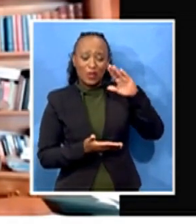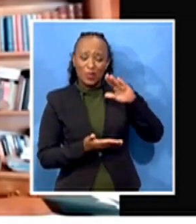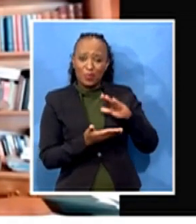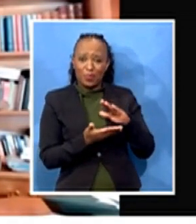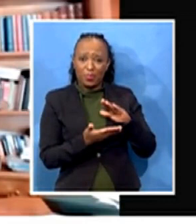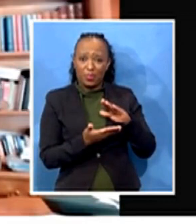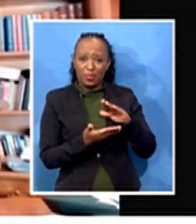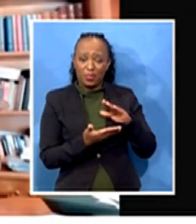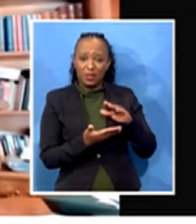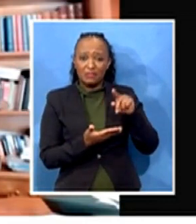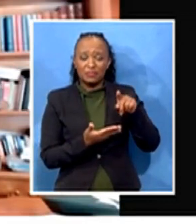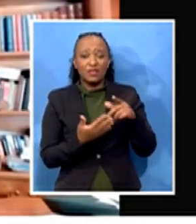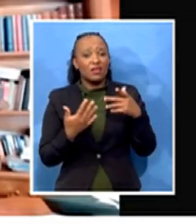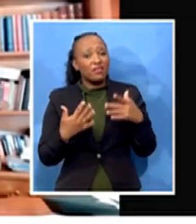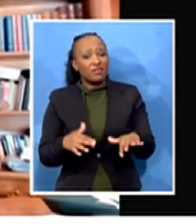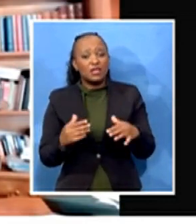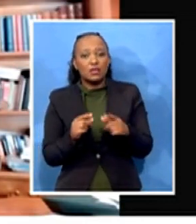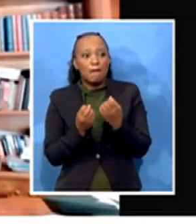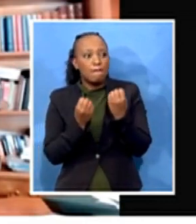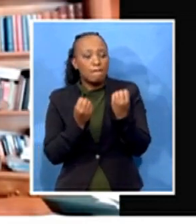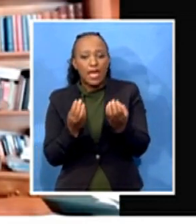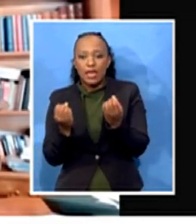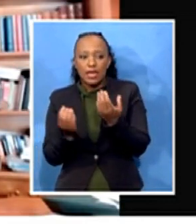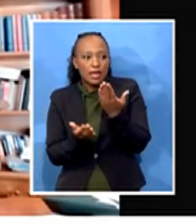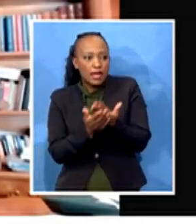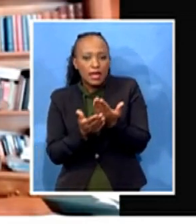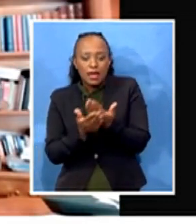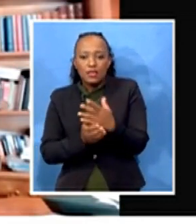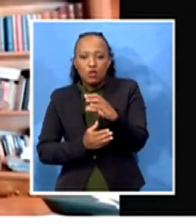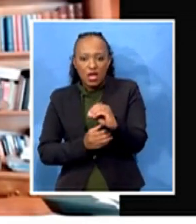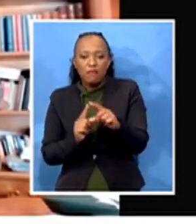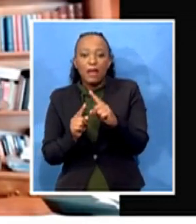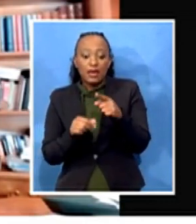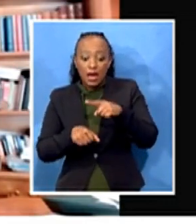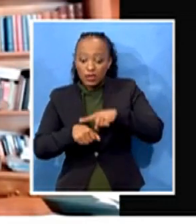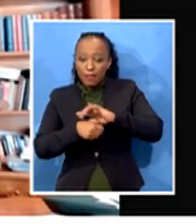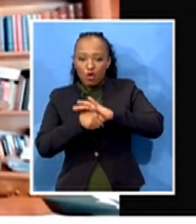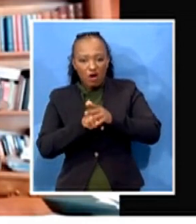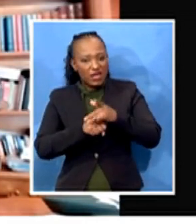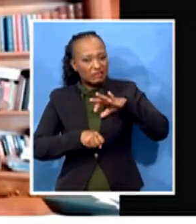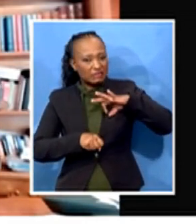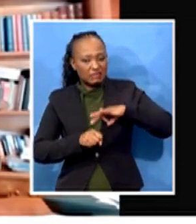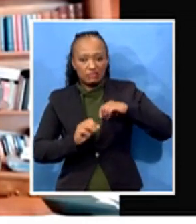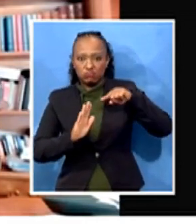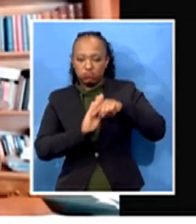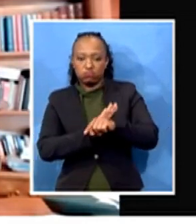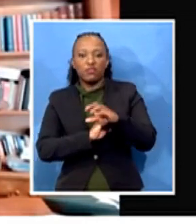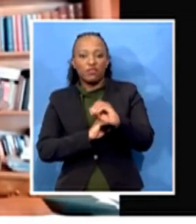of capabilities that you have. And the nation thanks you for the role that you played.